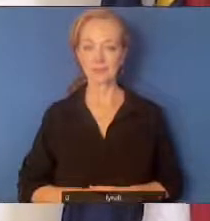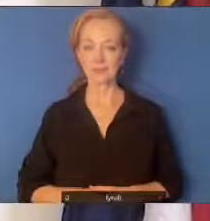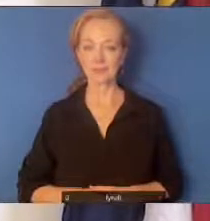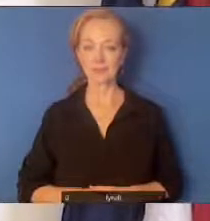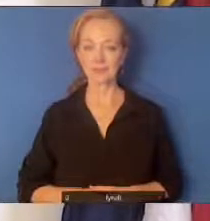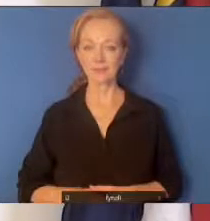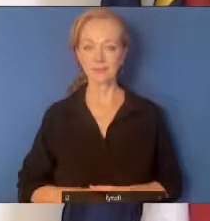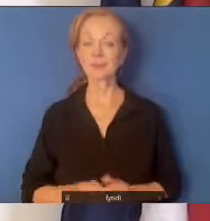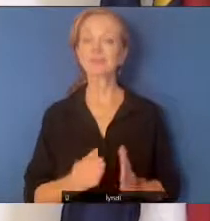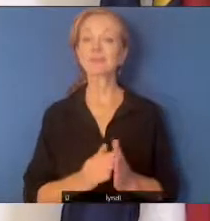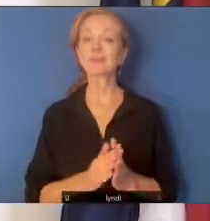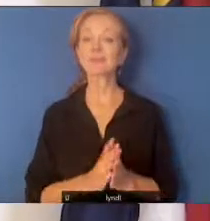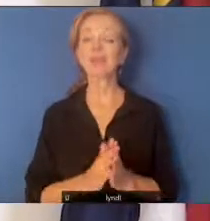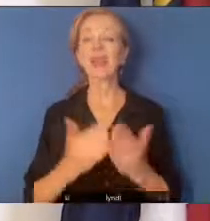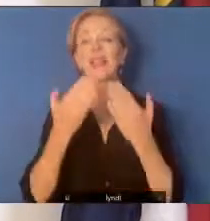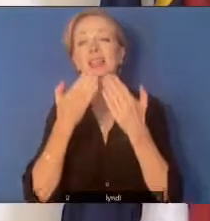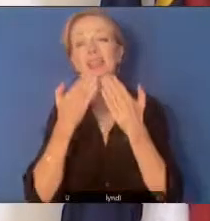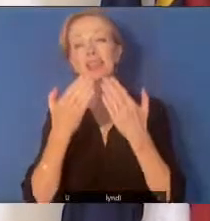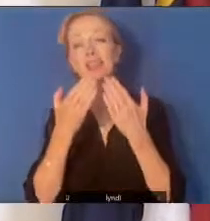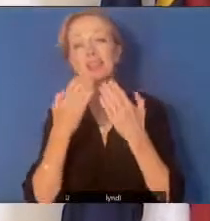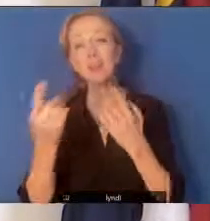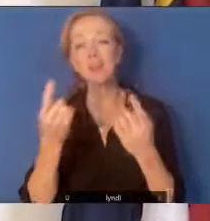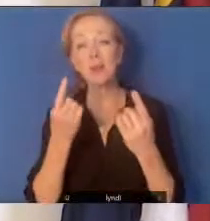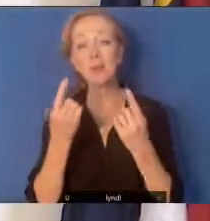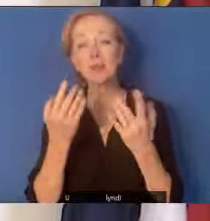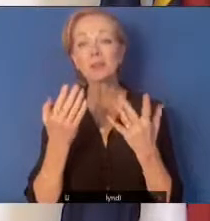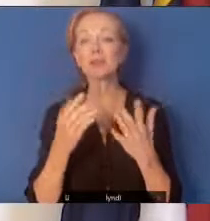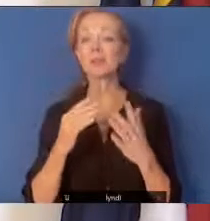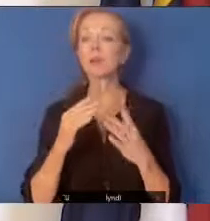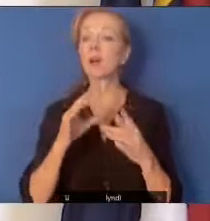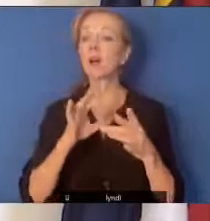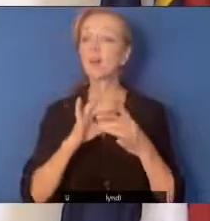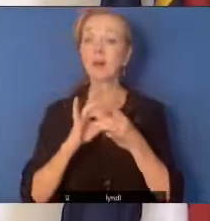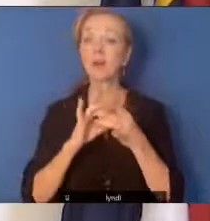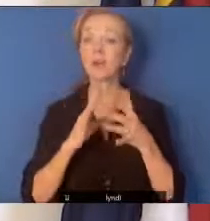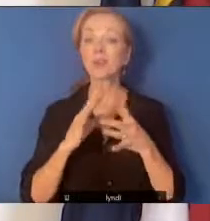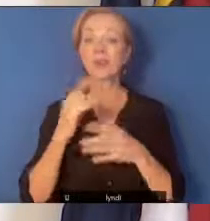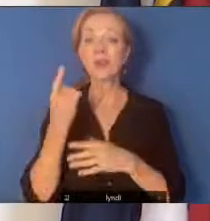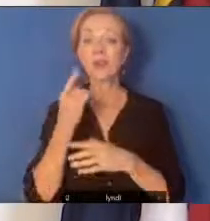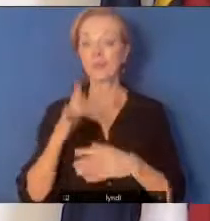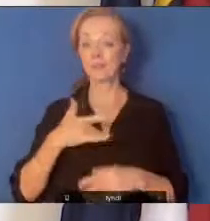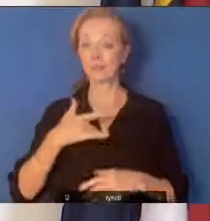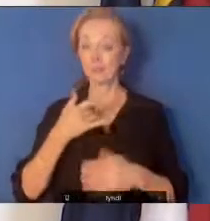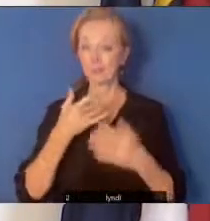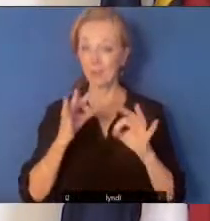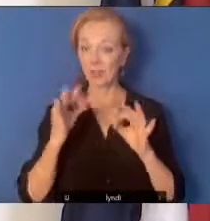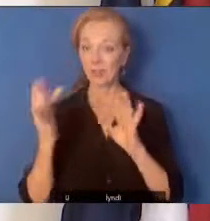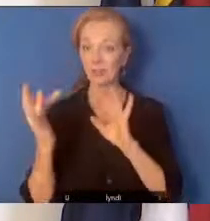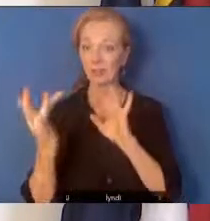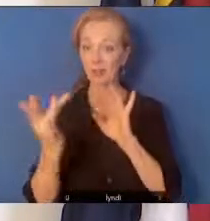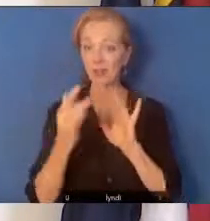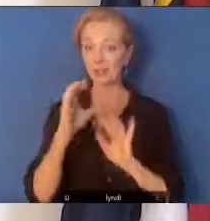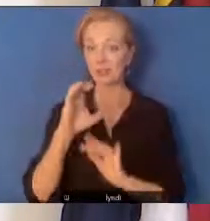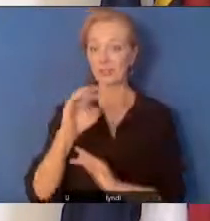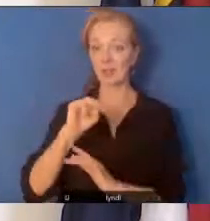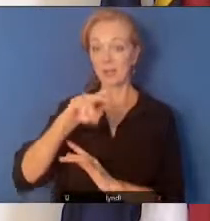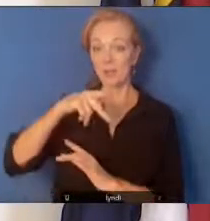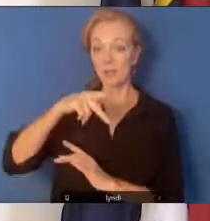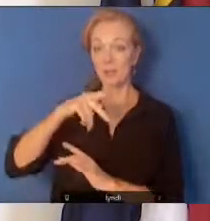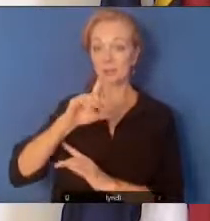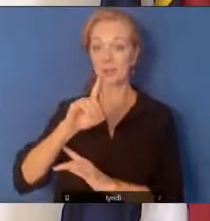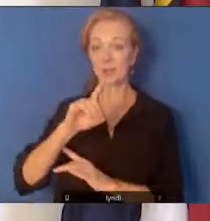Again, thank you for joining us this morning. And to our media partners, as always, feel free to contact us at that CMPD PIO